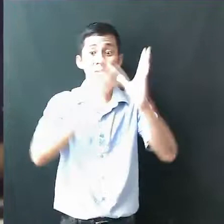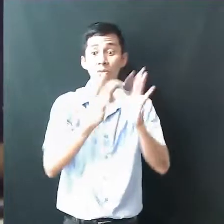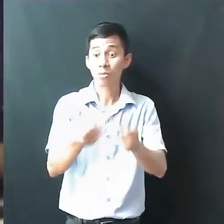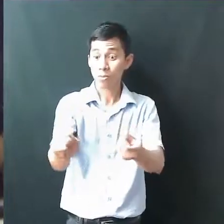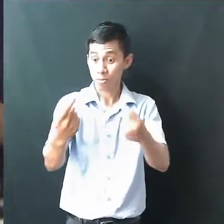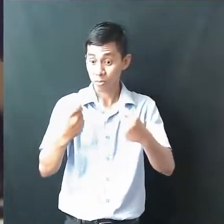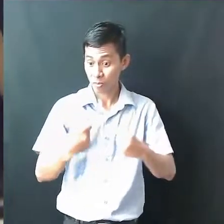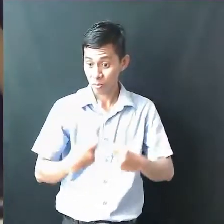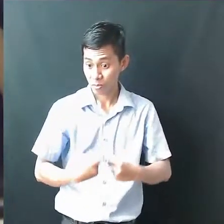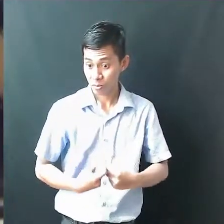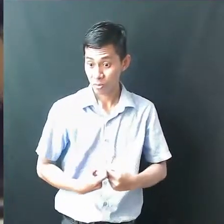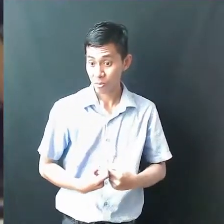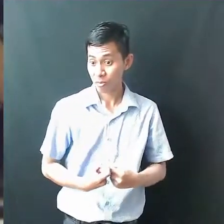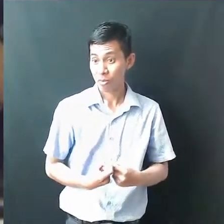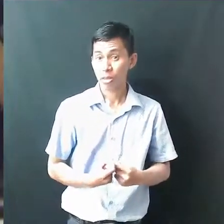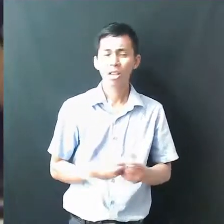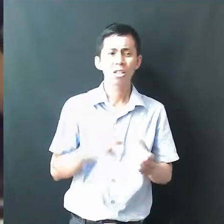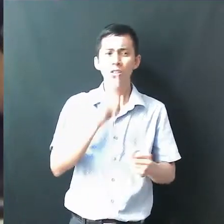came? Isn't it